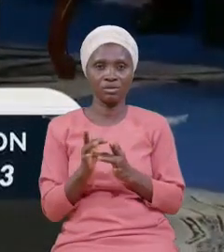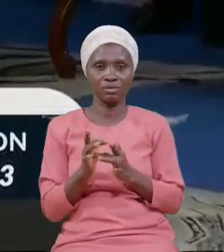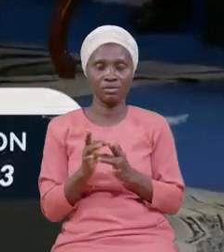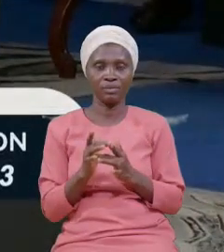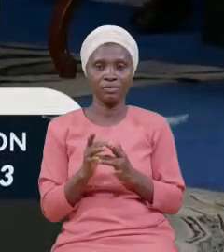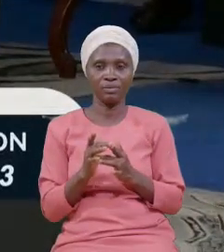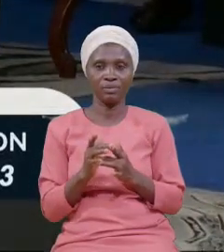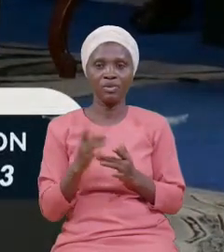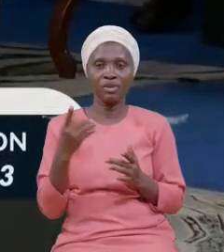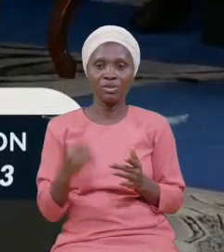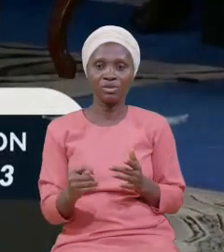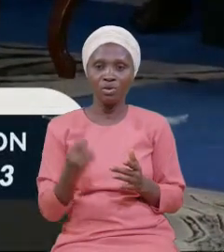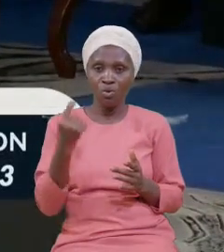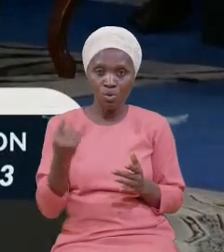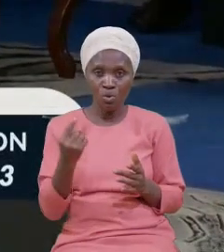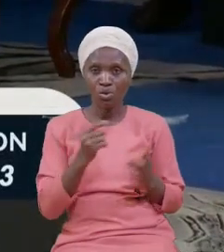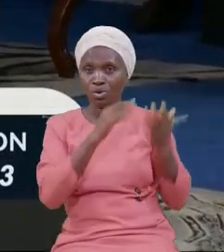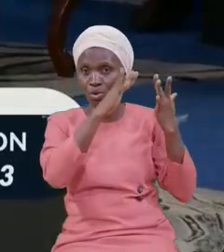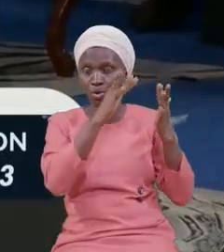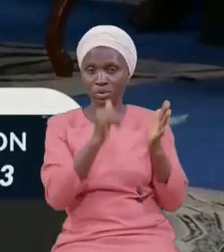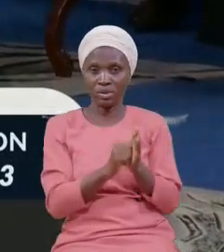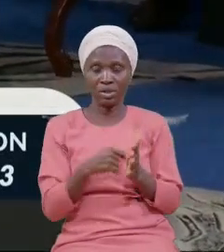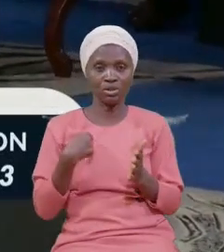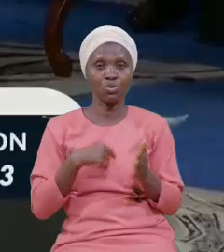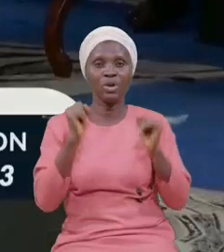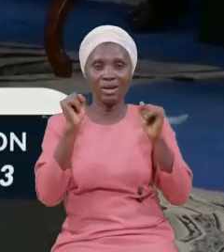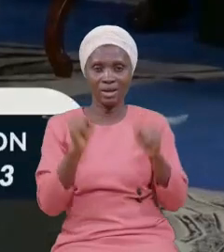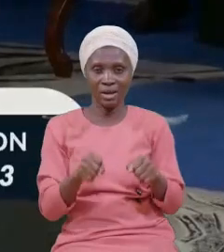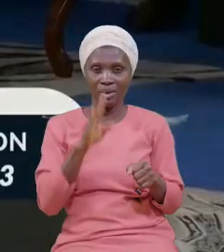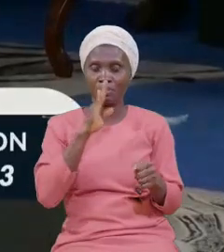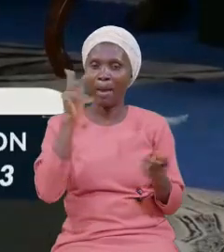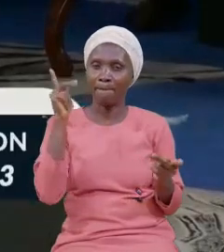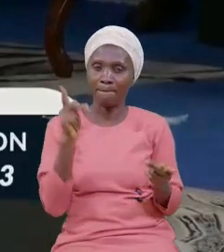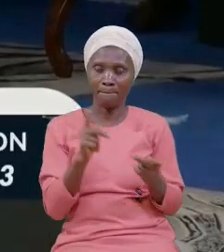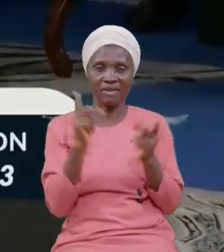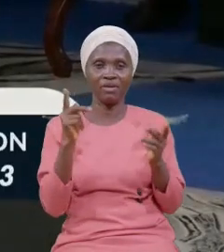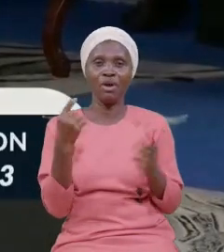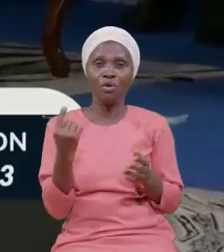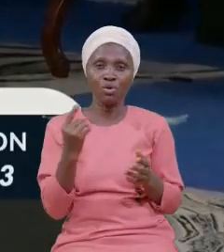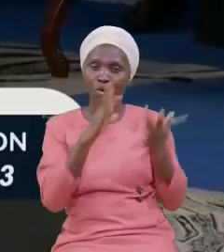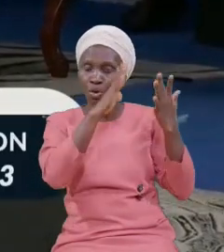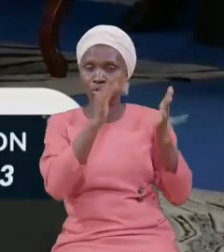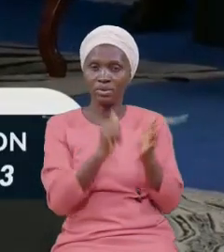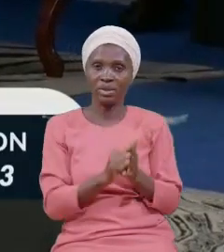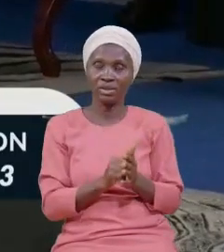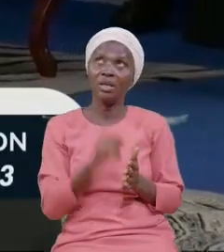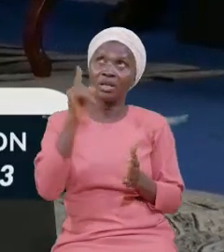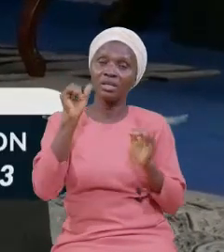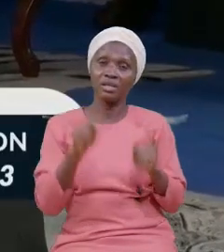that we can be perfect, the only hope that he can take away, cleanse away